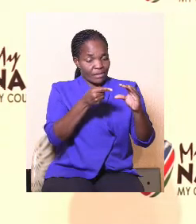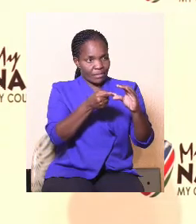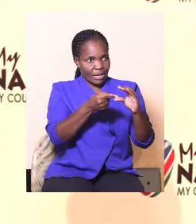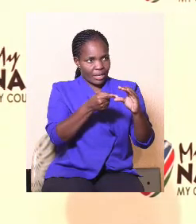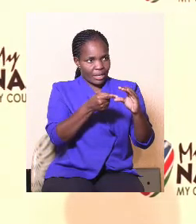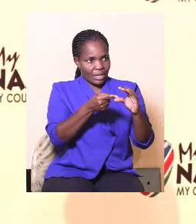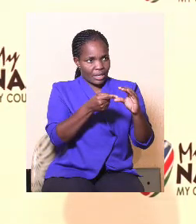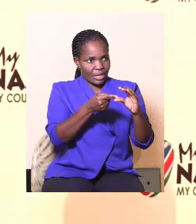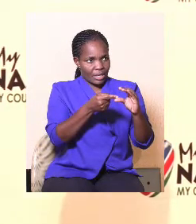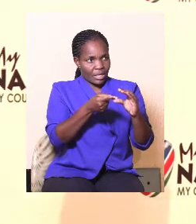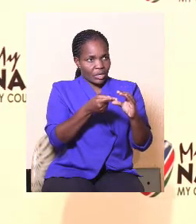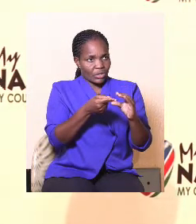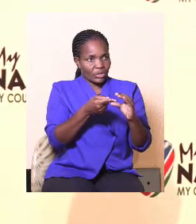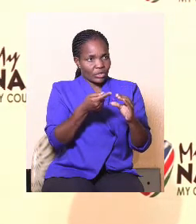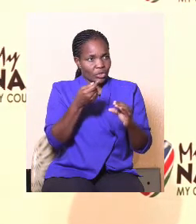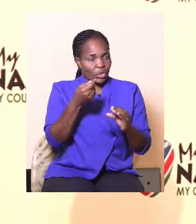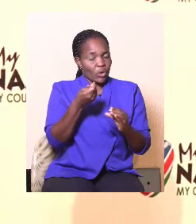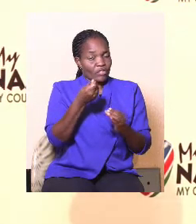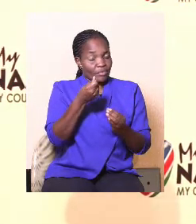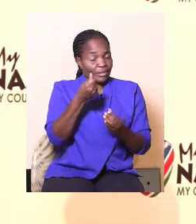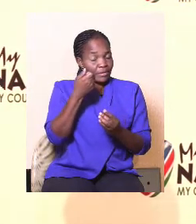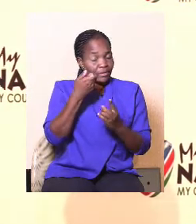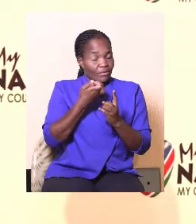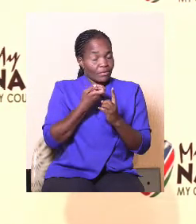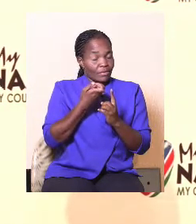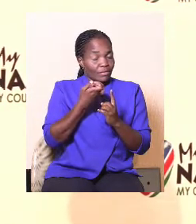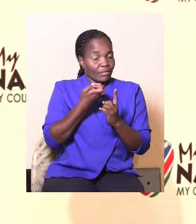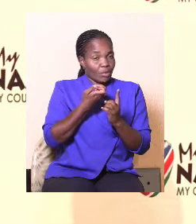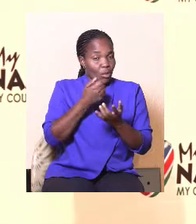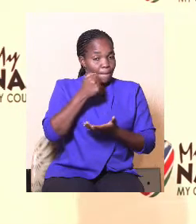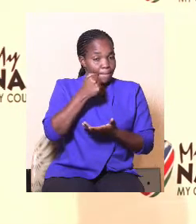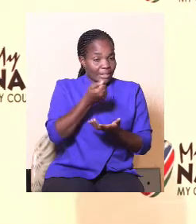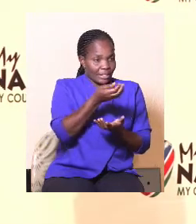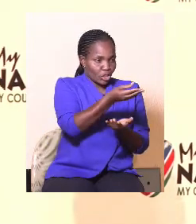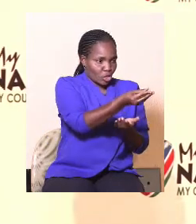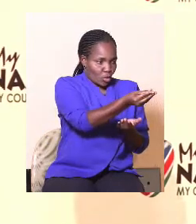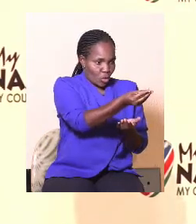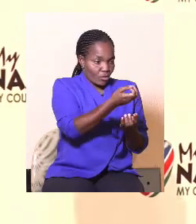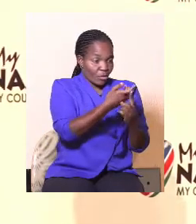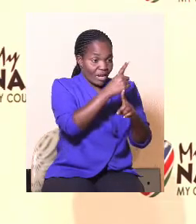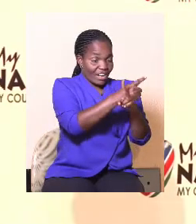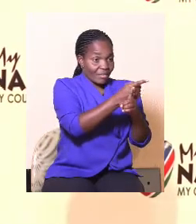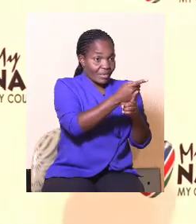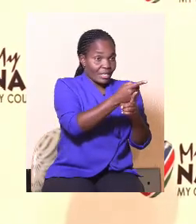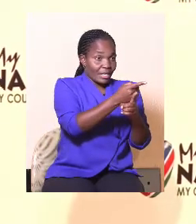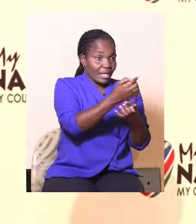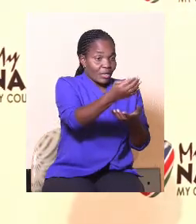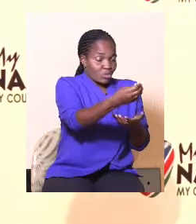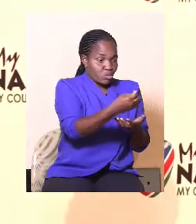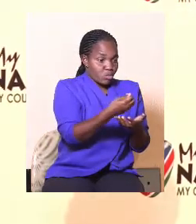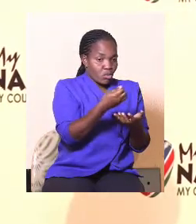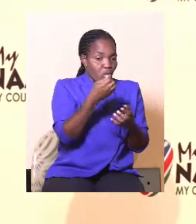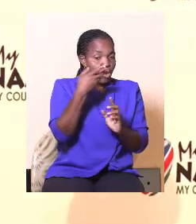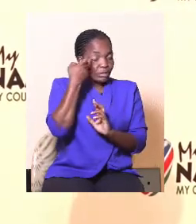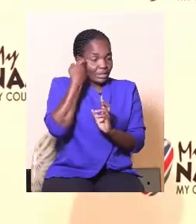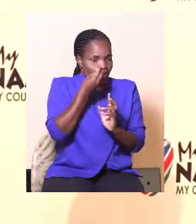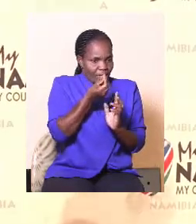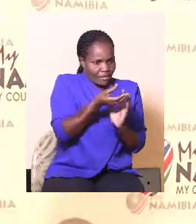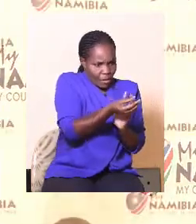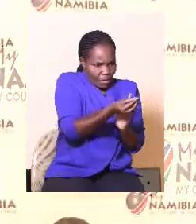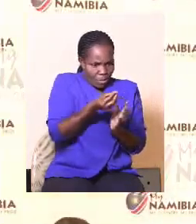Minister of Finance is empowered to withdraw as per Section 9 of the State Finance Act. I just wanted to add that one, Honourable